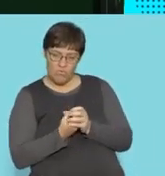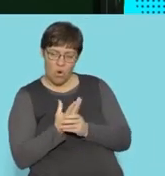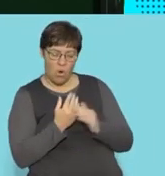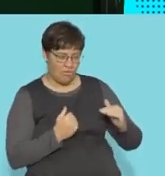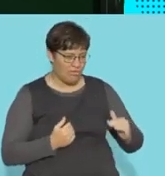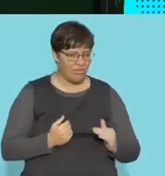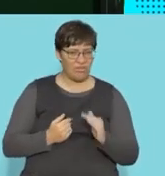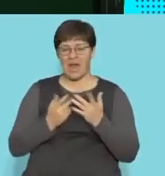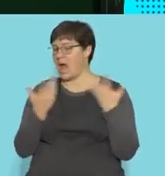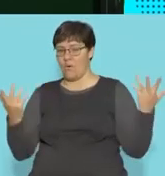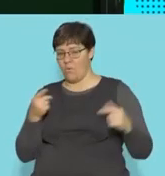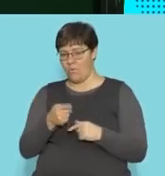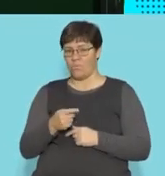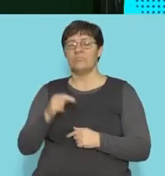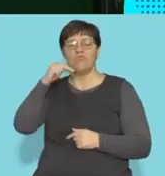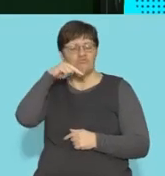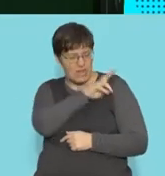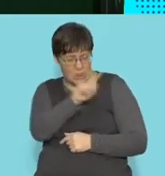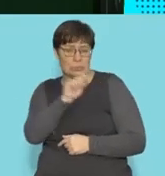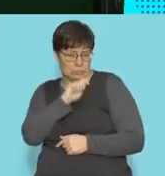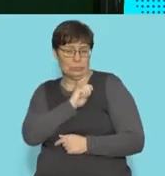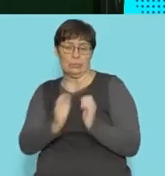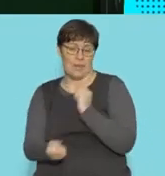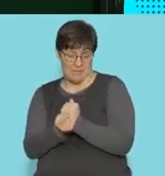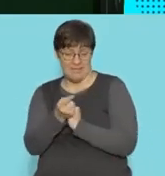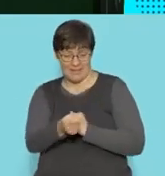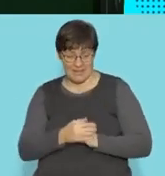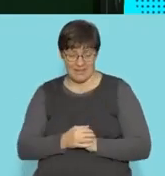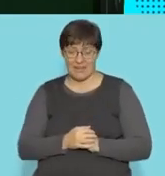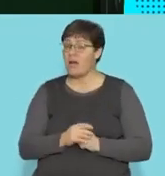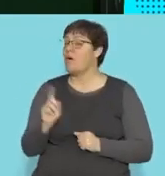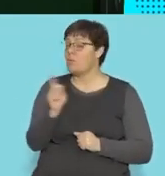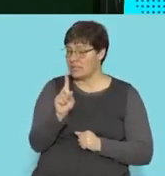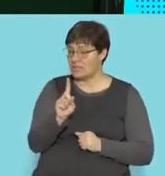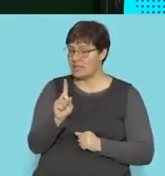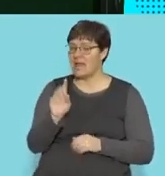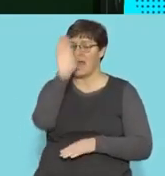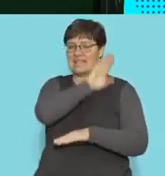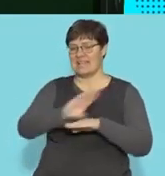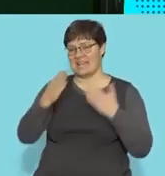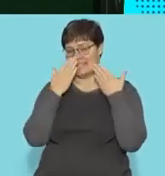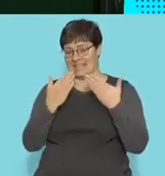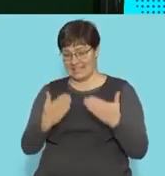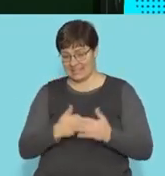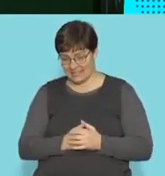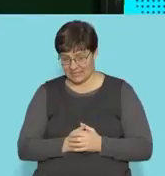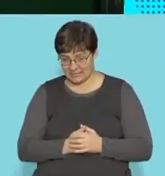growth curve went. And it's a real situation. And so we call that a case